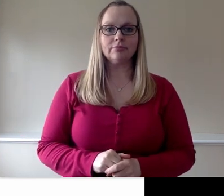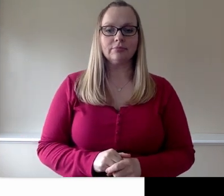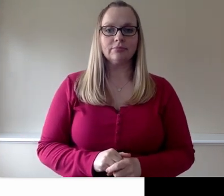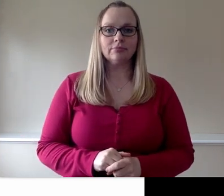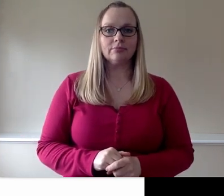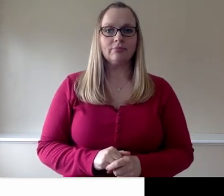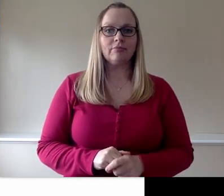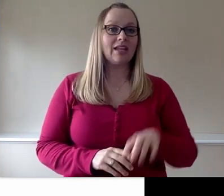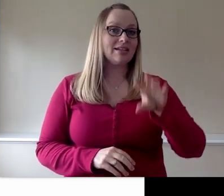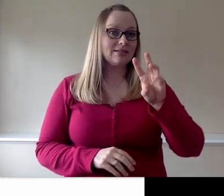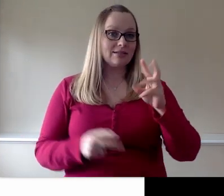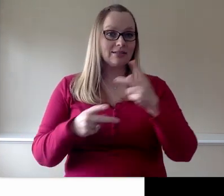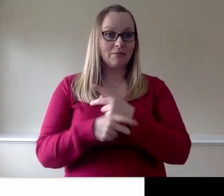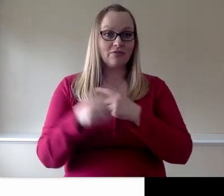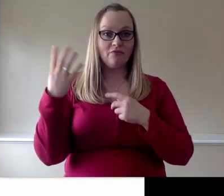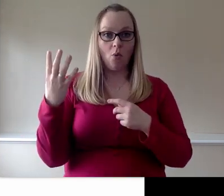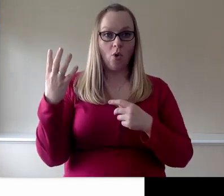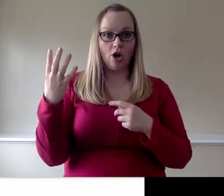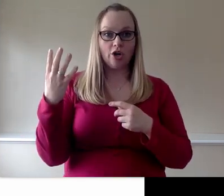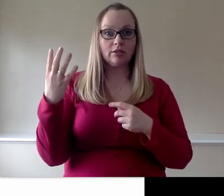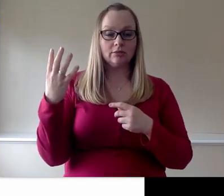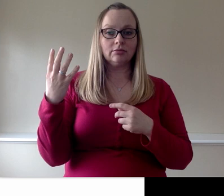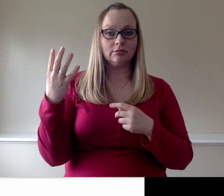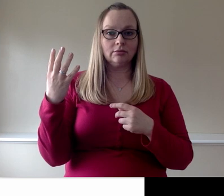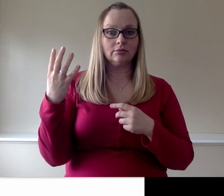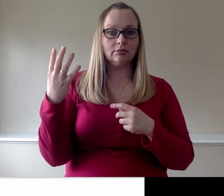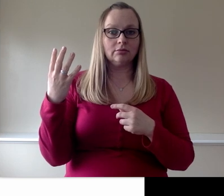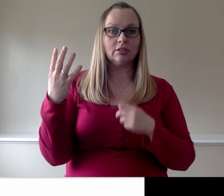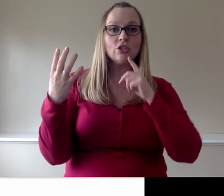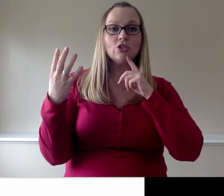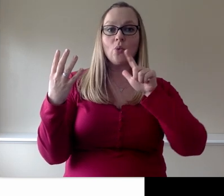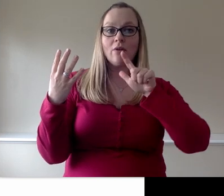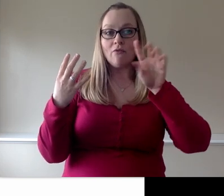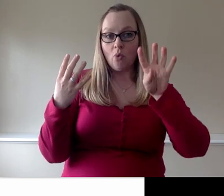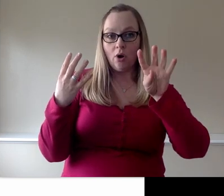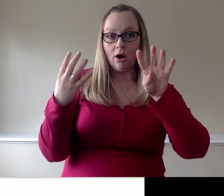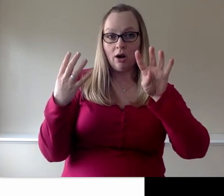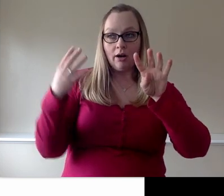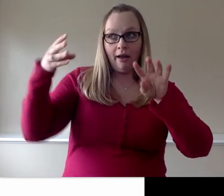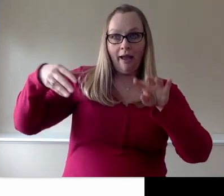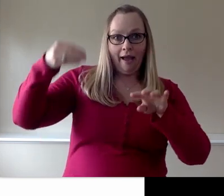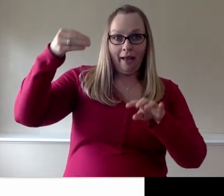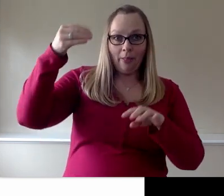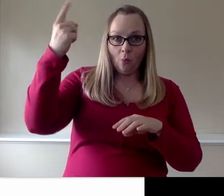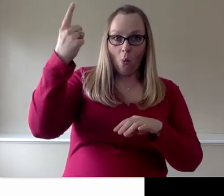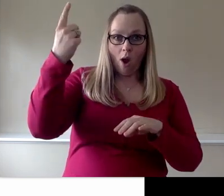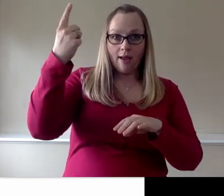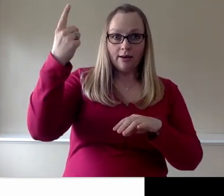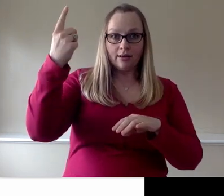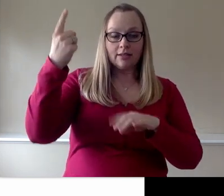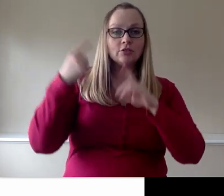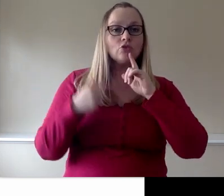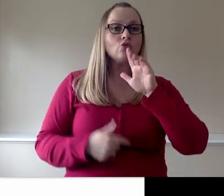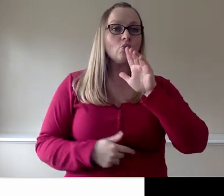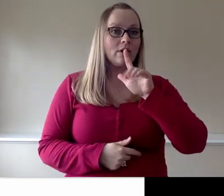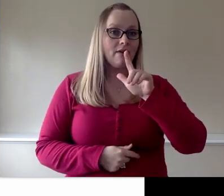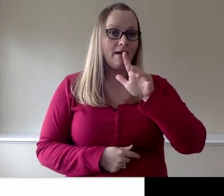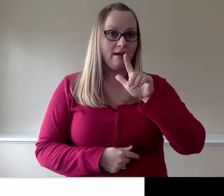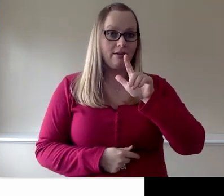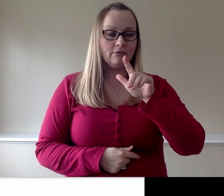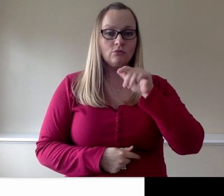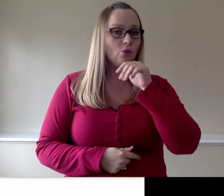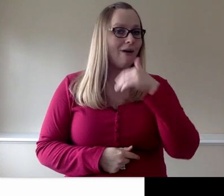Finally, we have 6 times 4. 6 times 4 is 24. We're going to add our carry. That makes 25. We